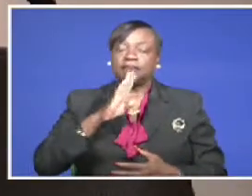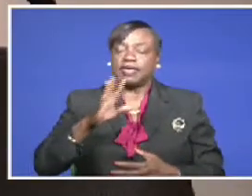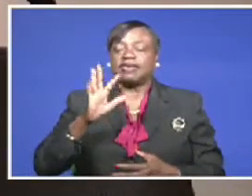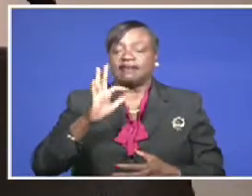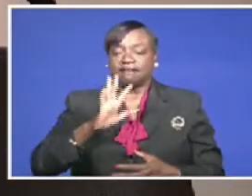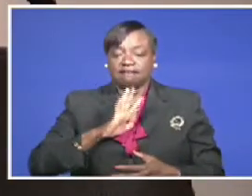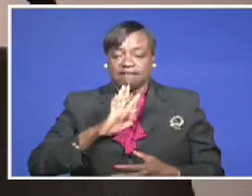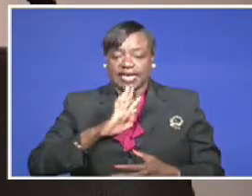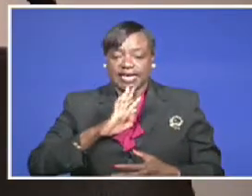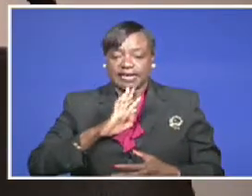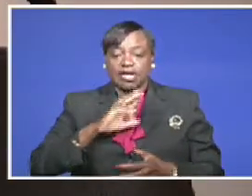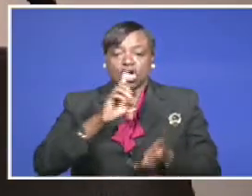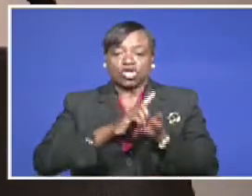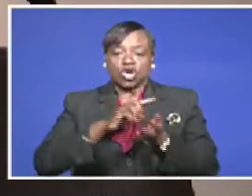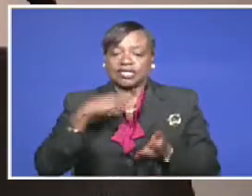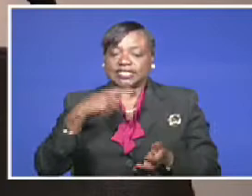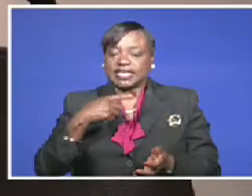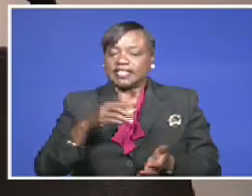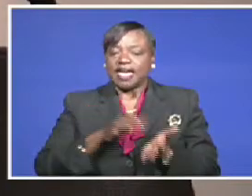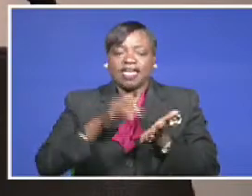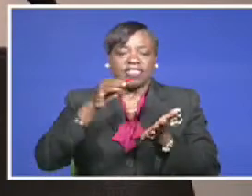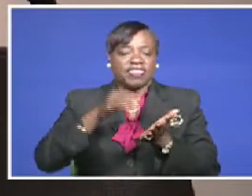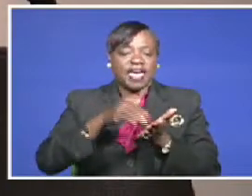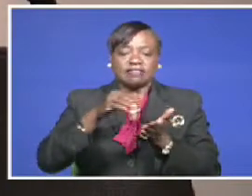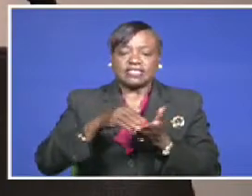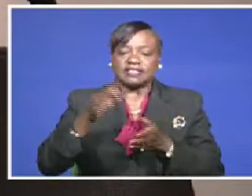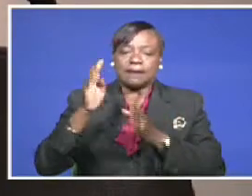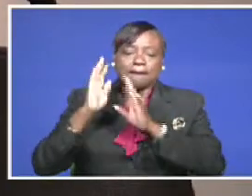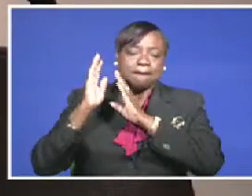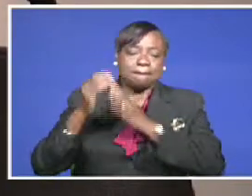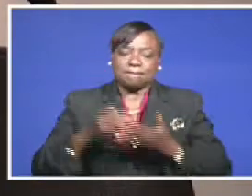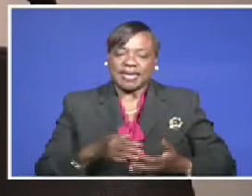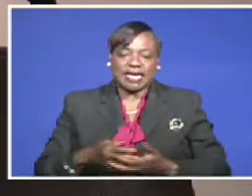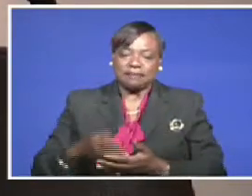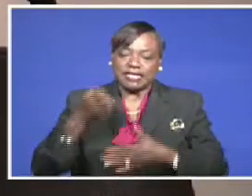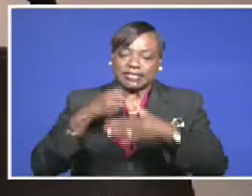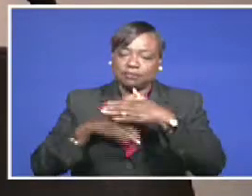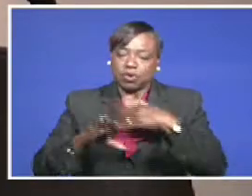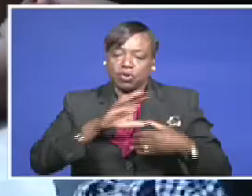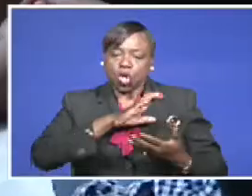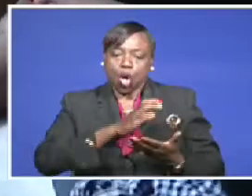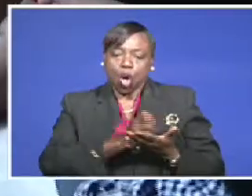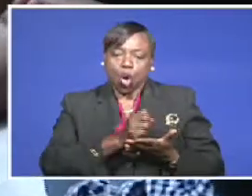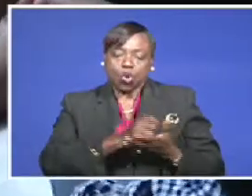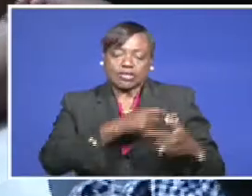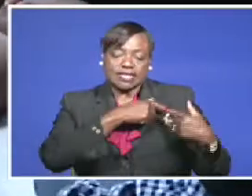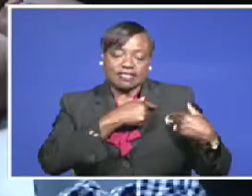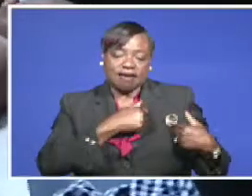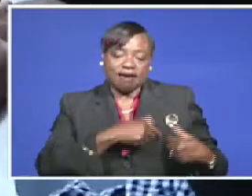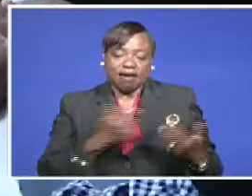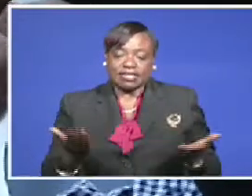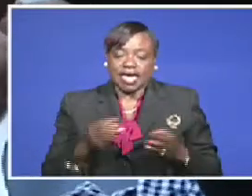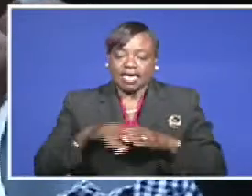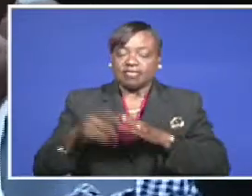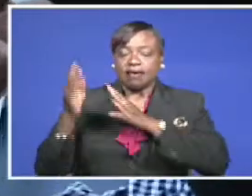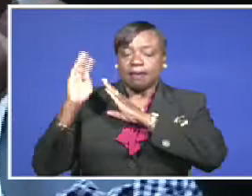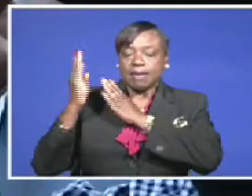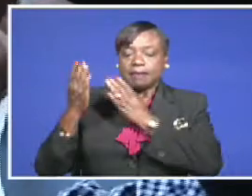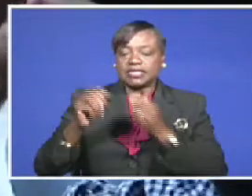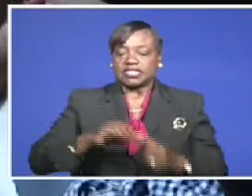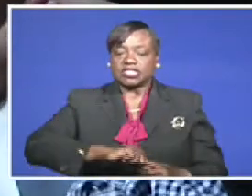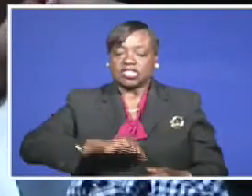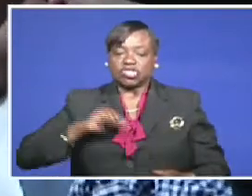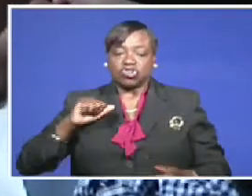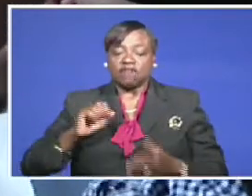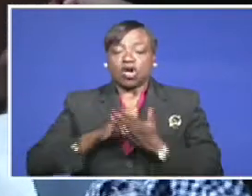there are thousands of babies born with holes in their hearts or heart complications here in the Bahamas. And while the surgery on October 10th last year was